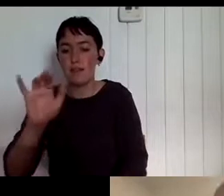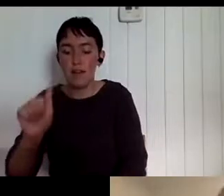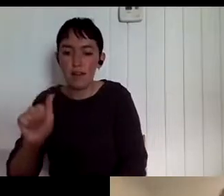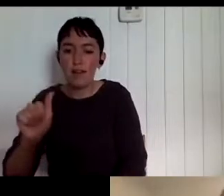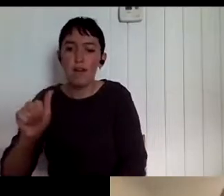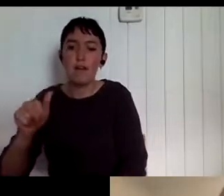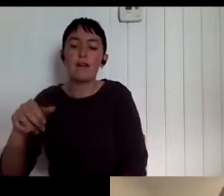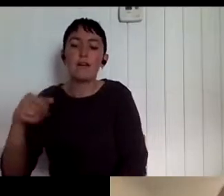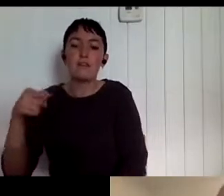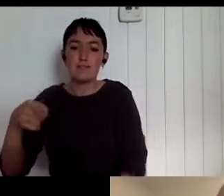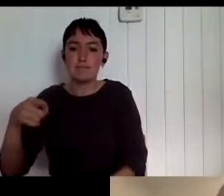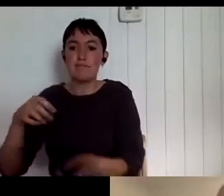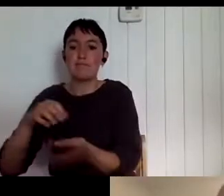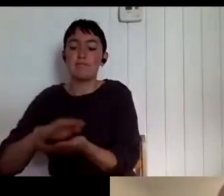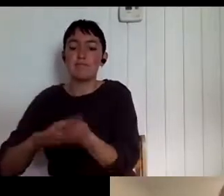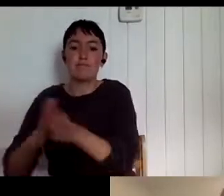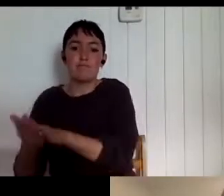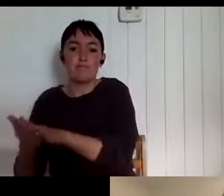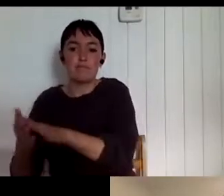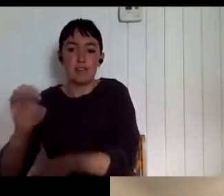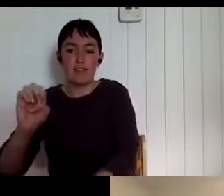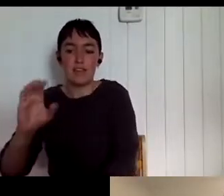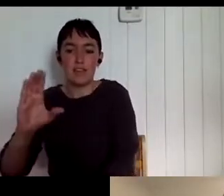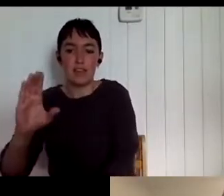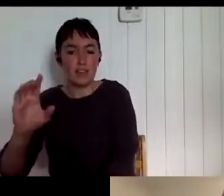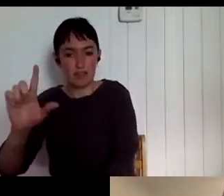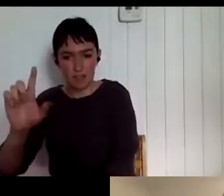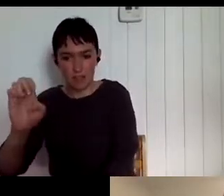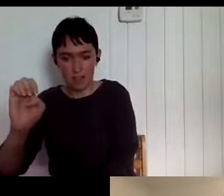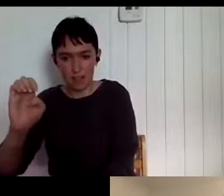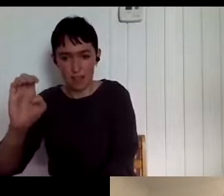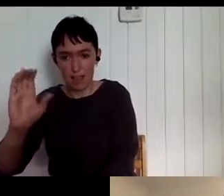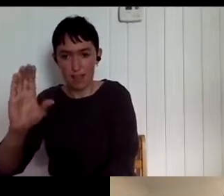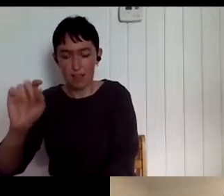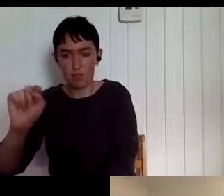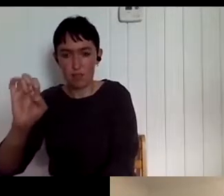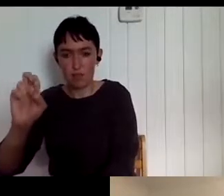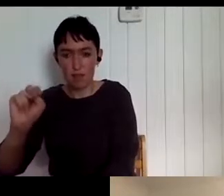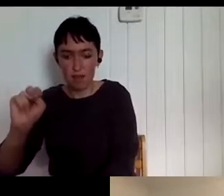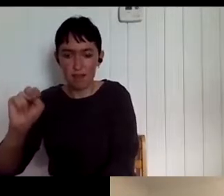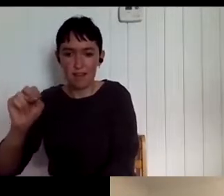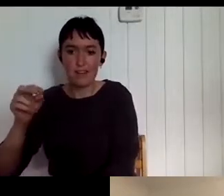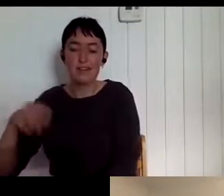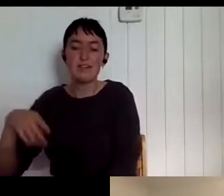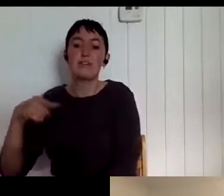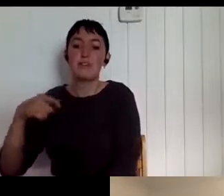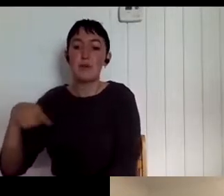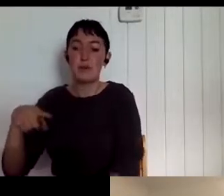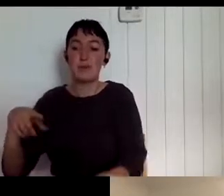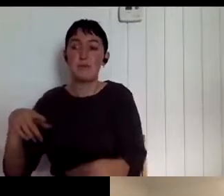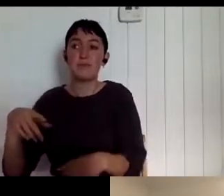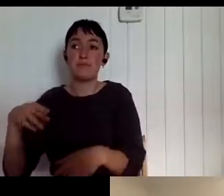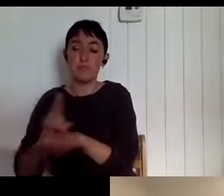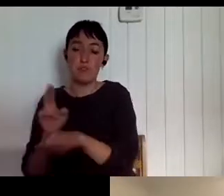they're thinking of actually harvesting the bacteria and making them into like protein bars. But as far as the electrical energy